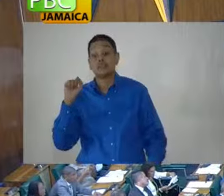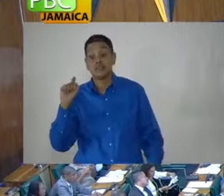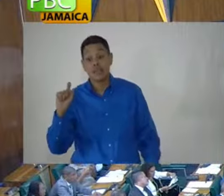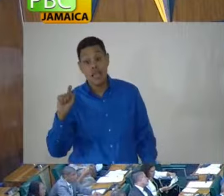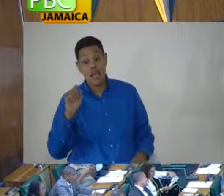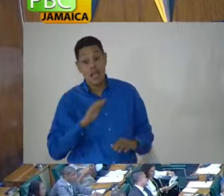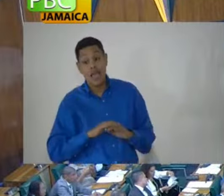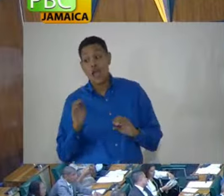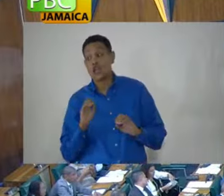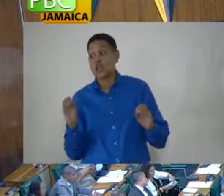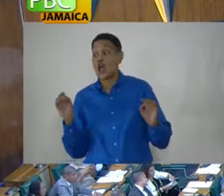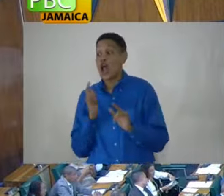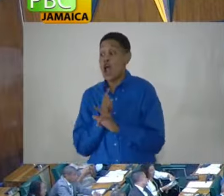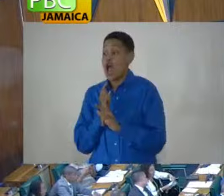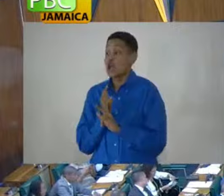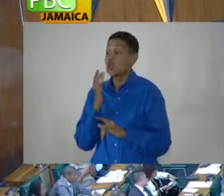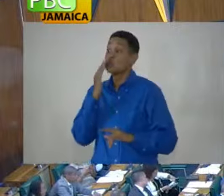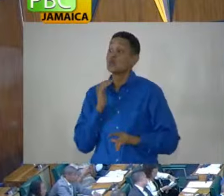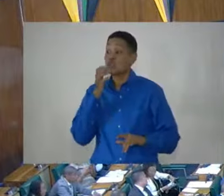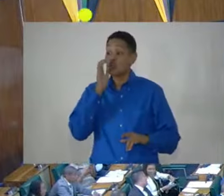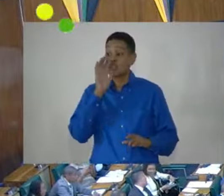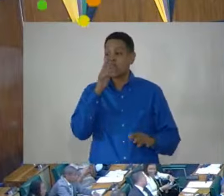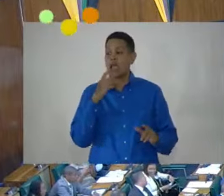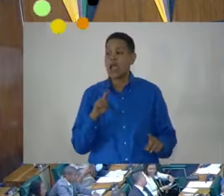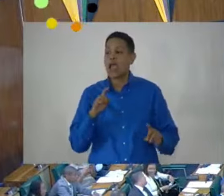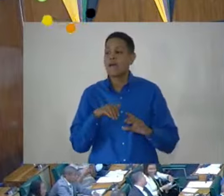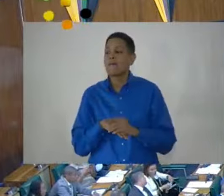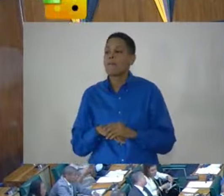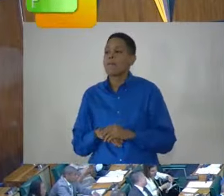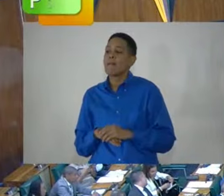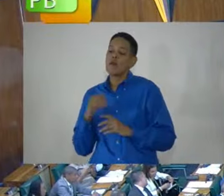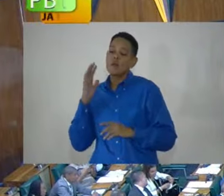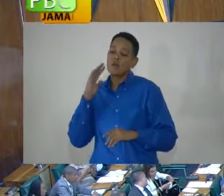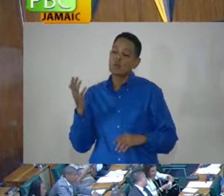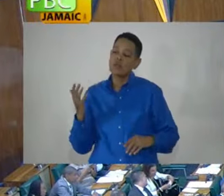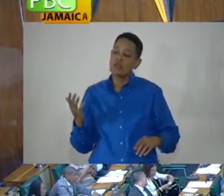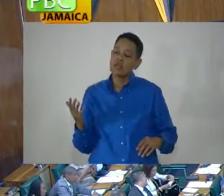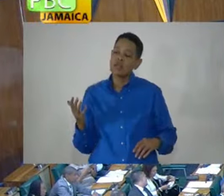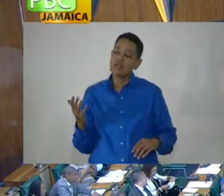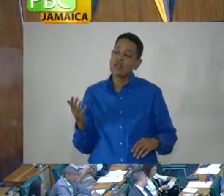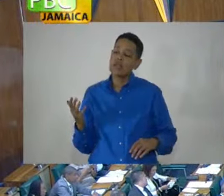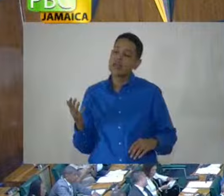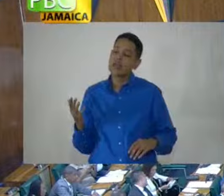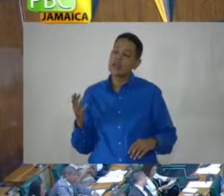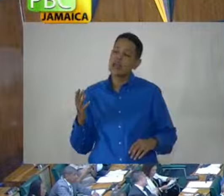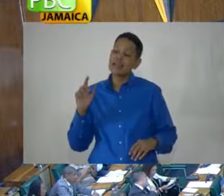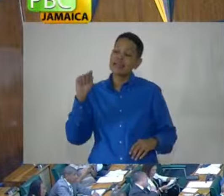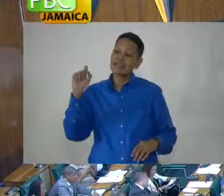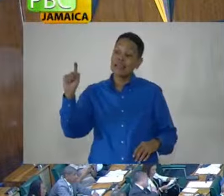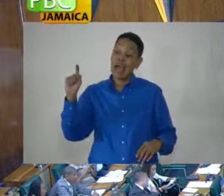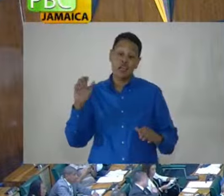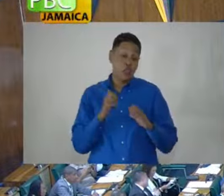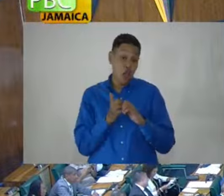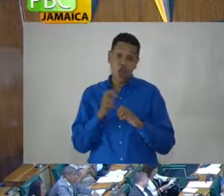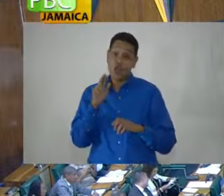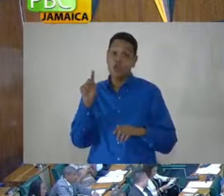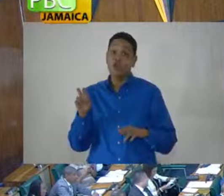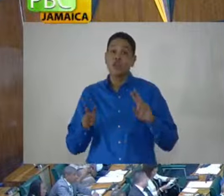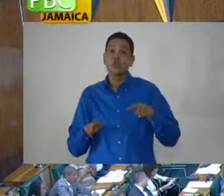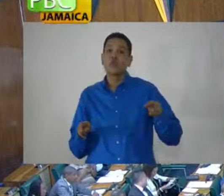on non-alcoholic sweetened beverage will therefore be levied at a rate of